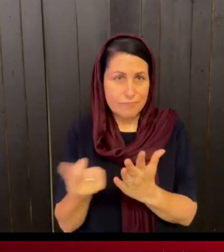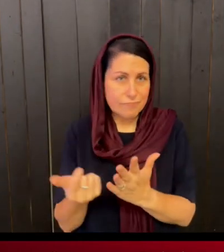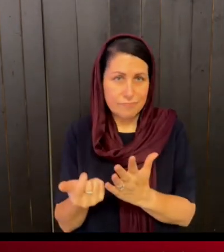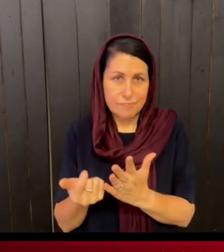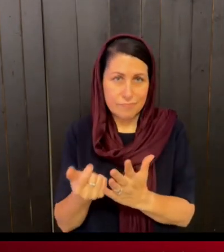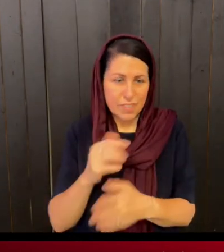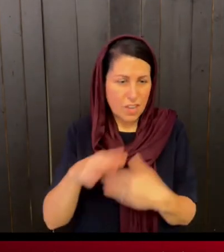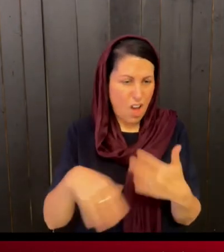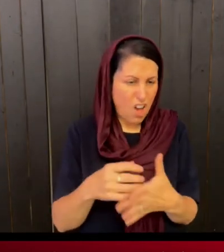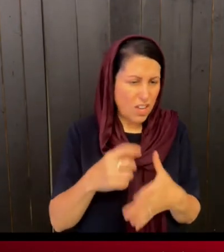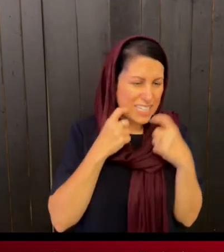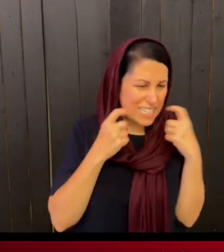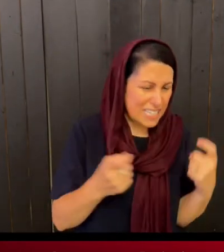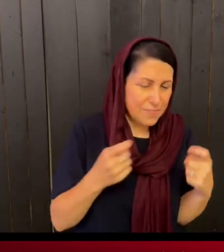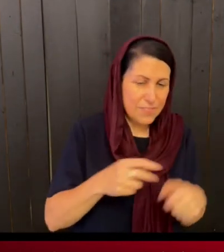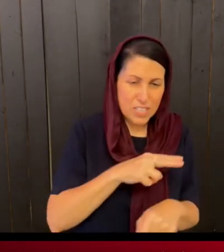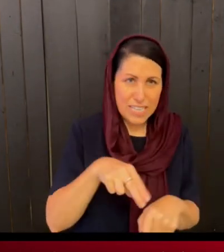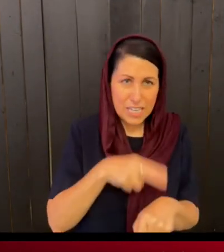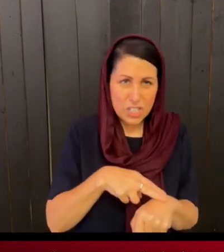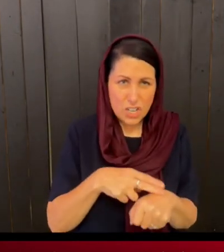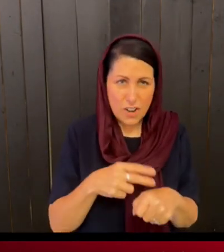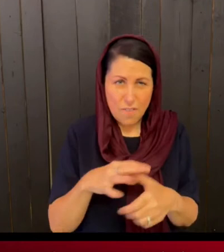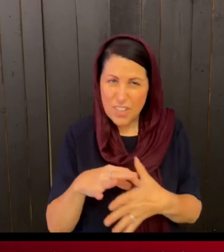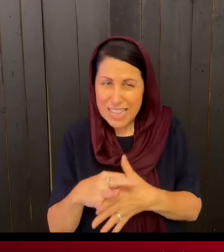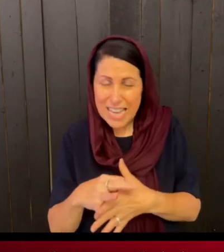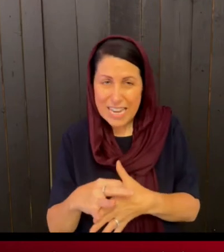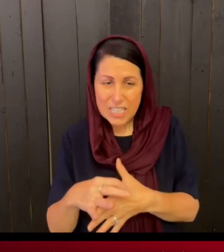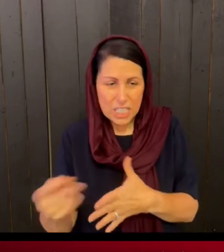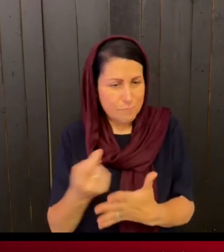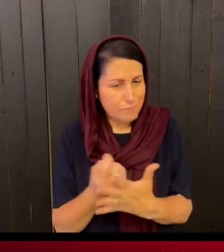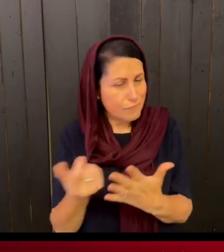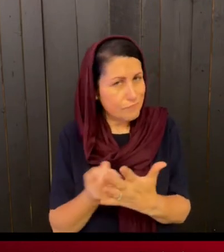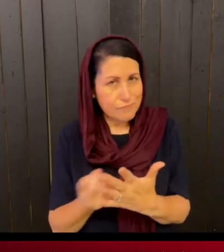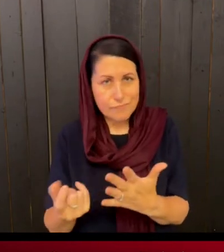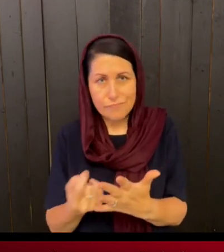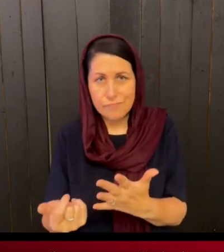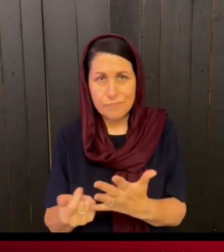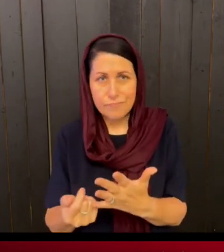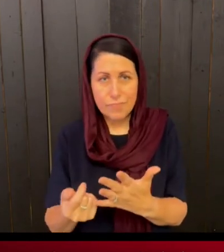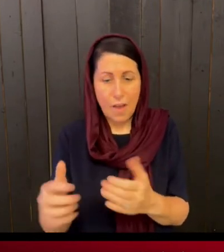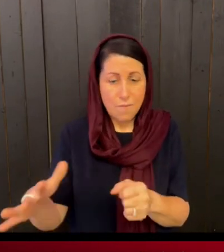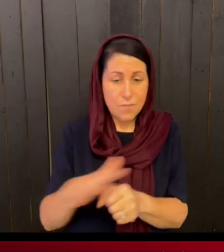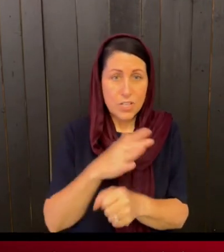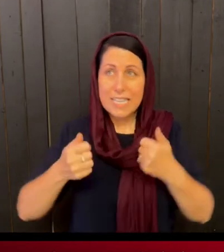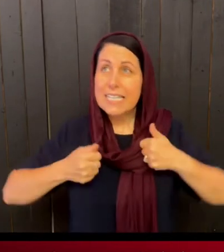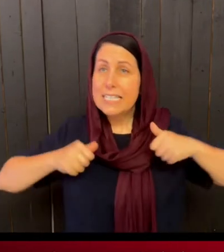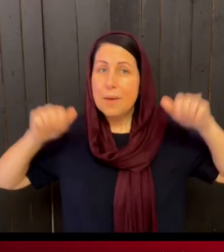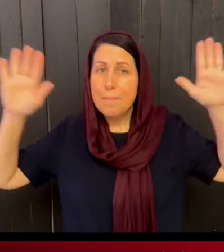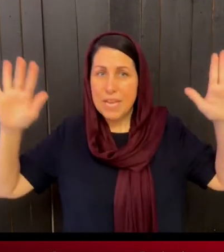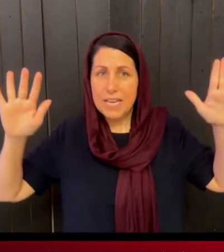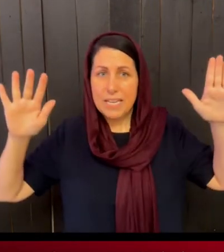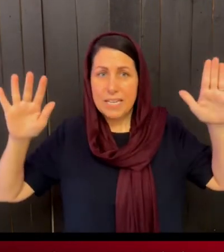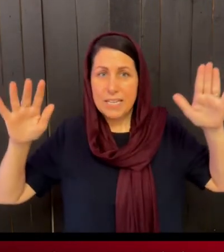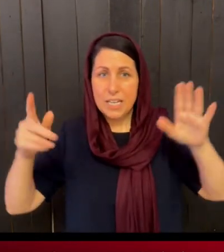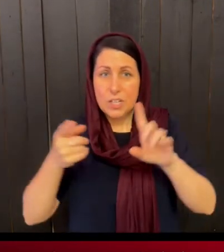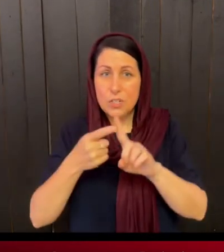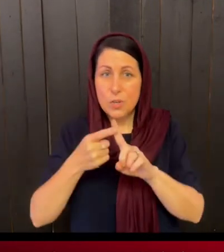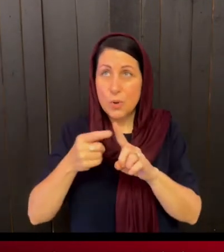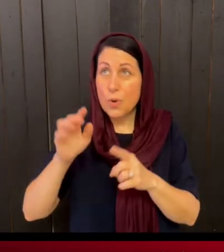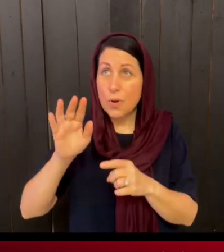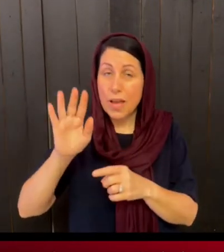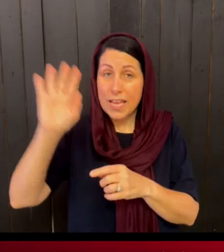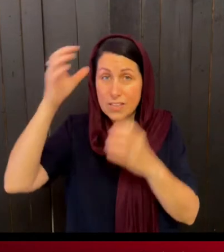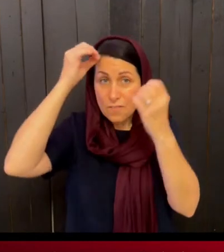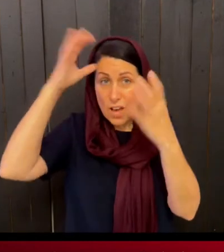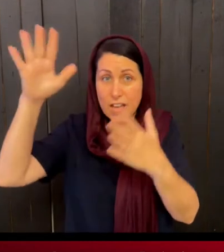was in flesh when he was on this earth. He totally submitted to his Father and to the will of his Father. He totally